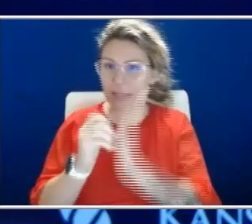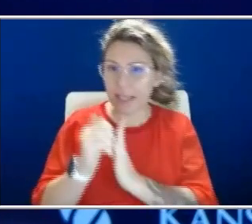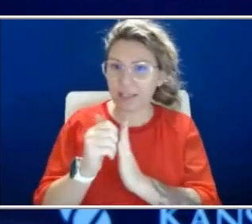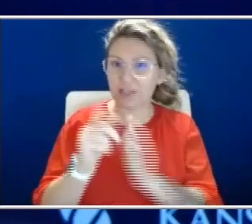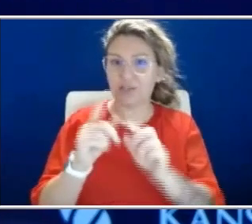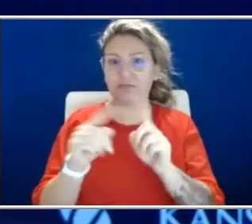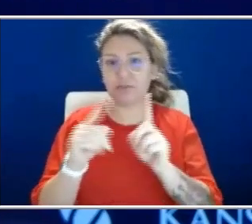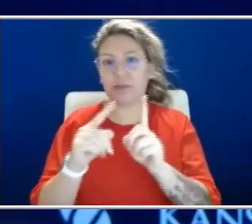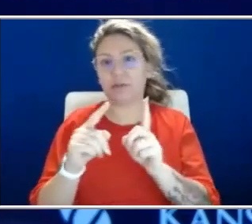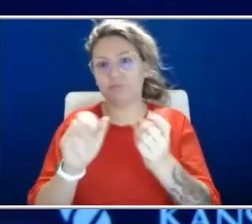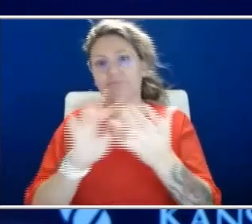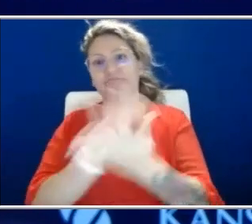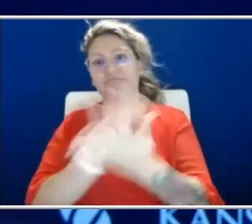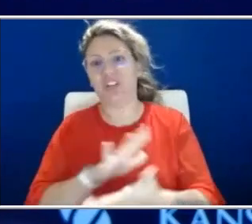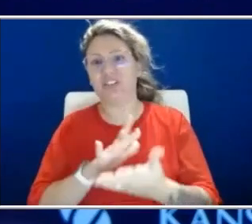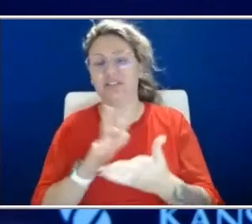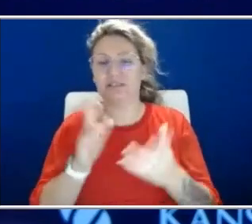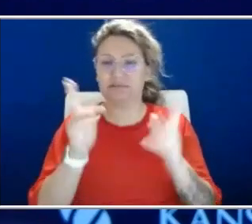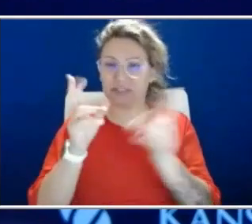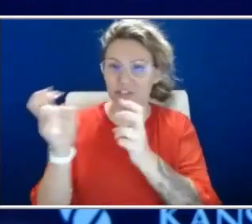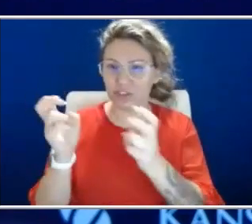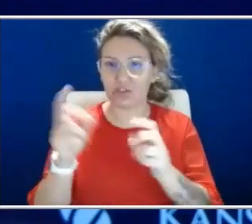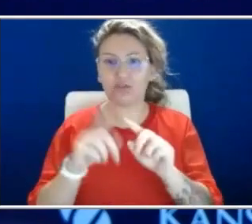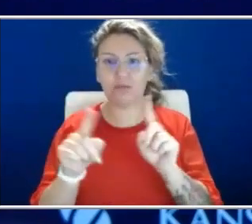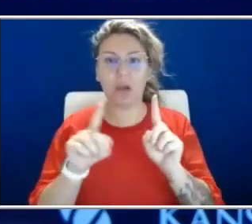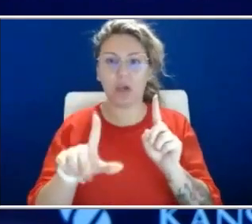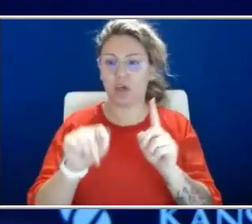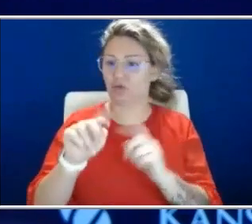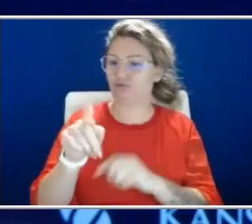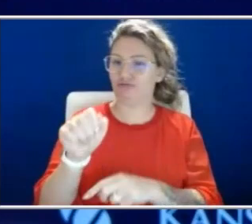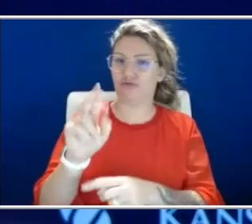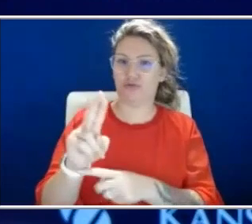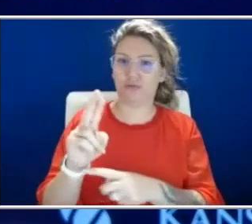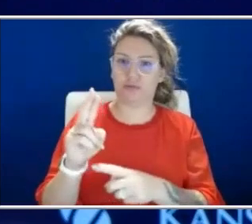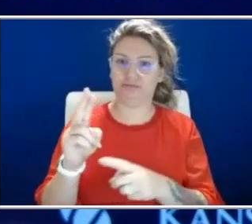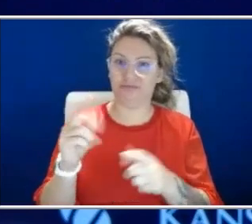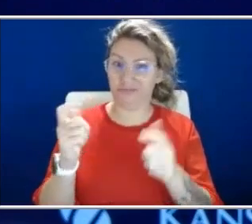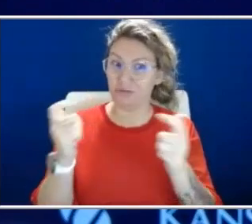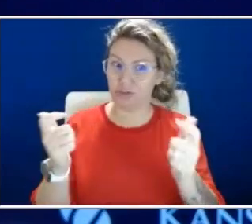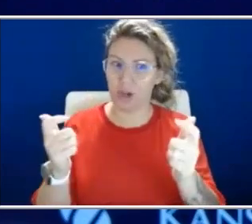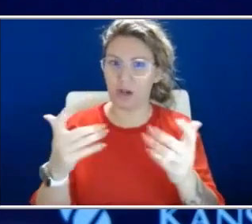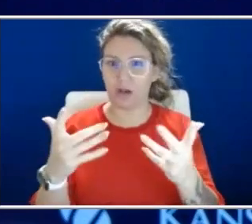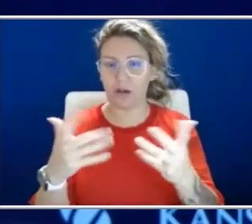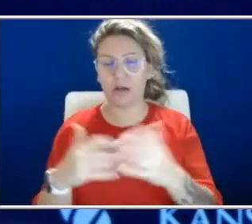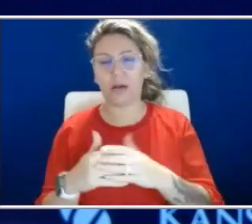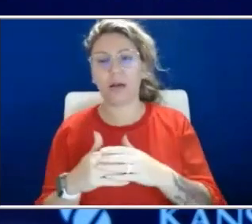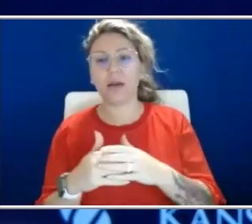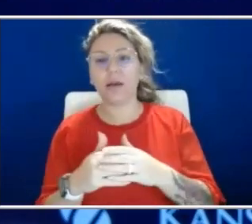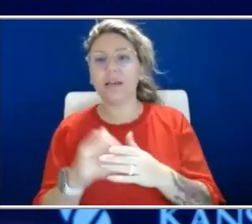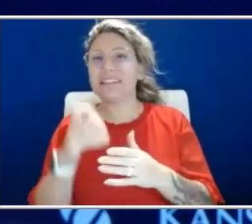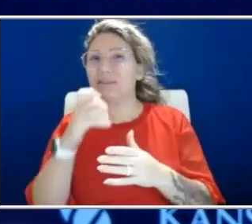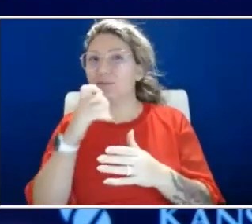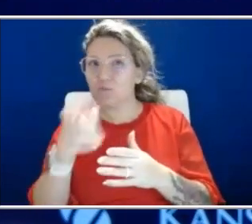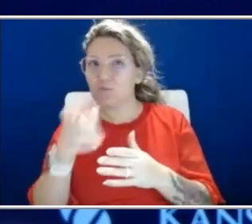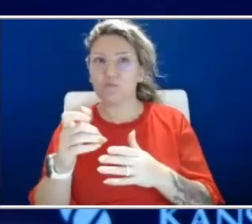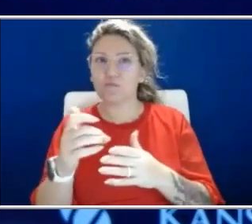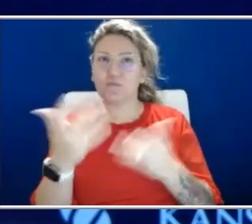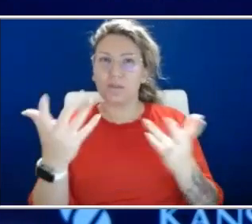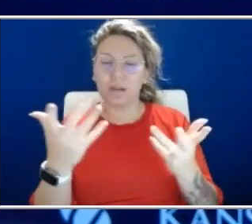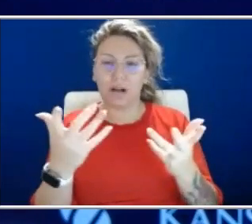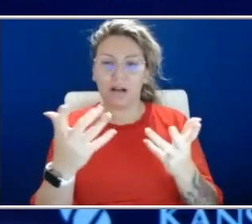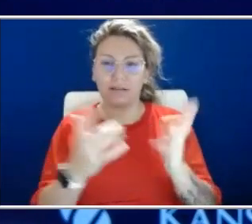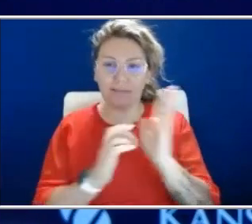trouble. In her case, her tumors were quite large. So even though they weren't a malignancy, they were still causing her quite a